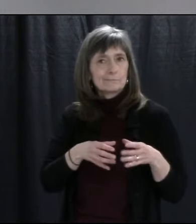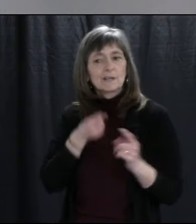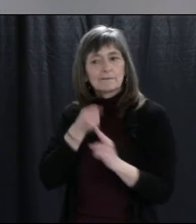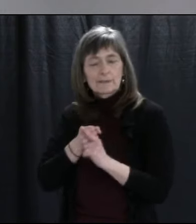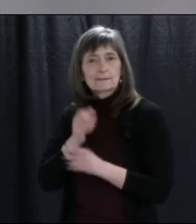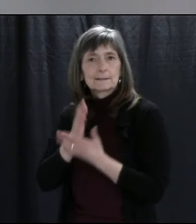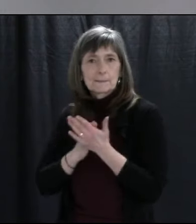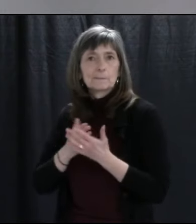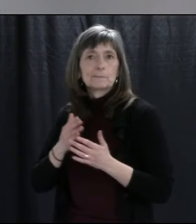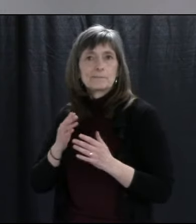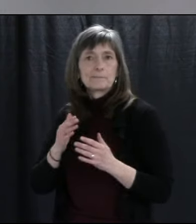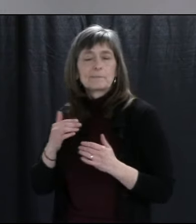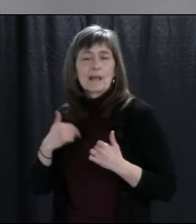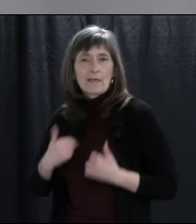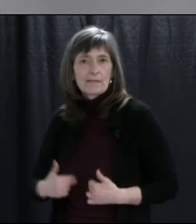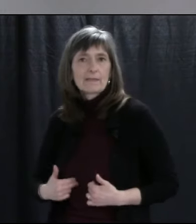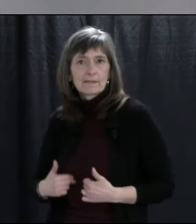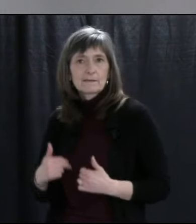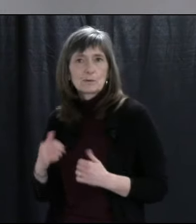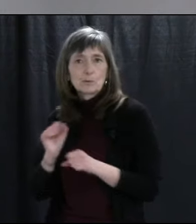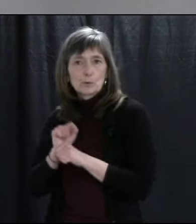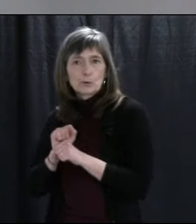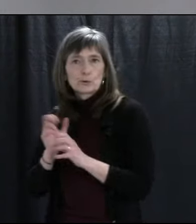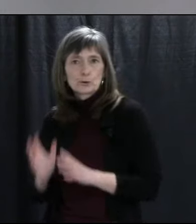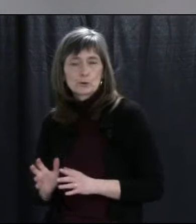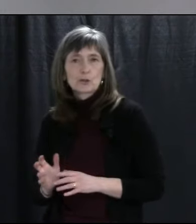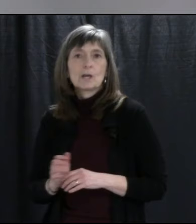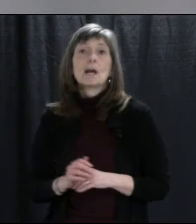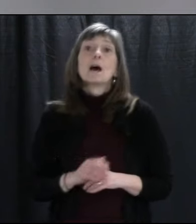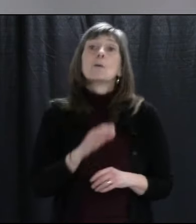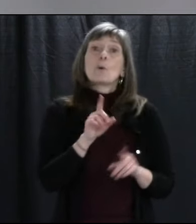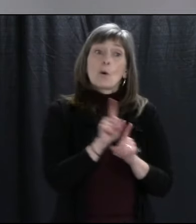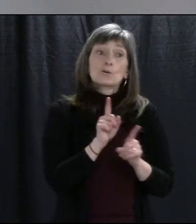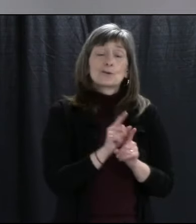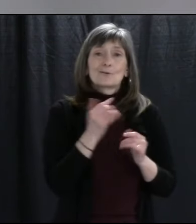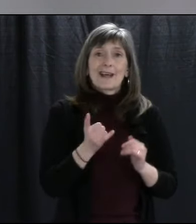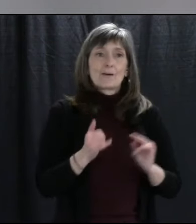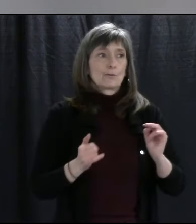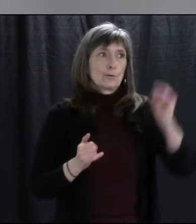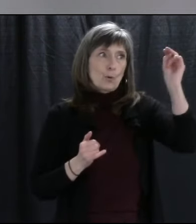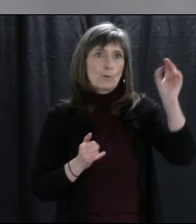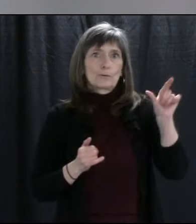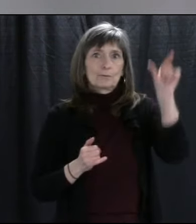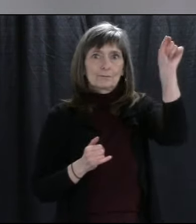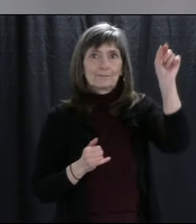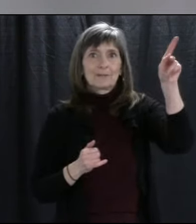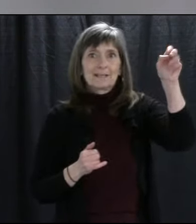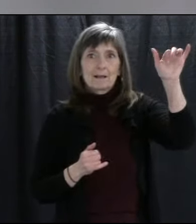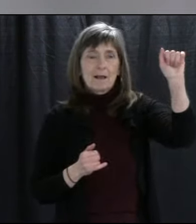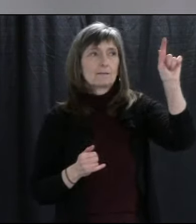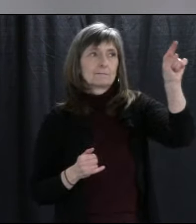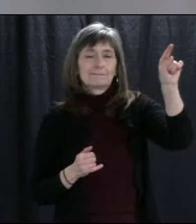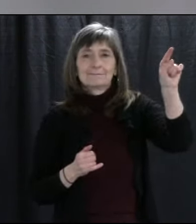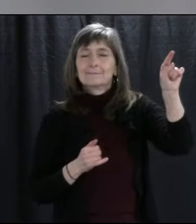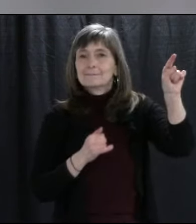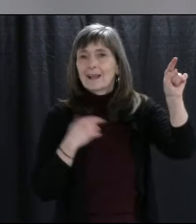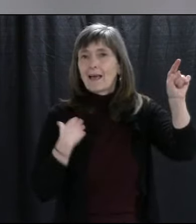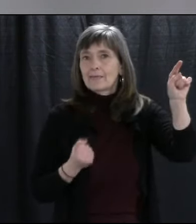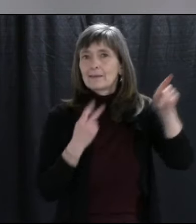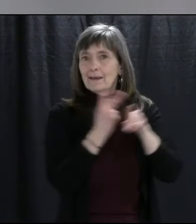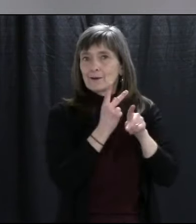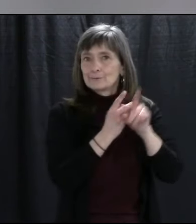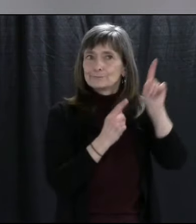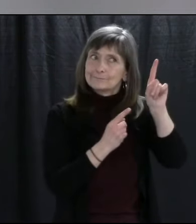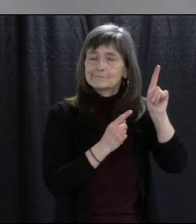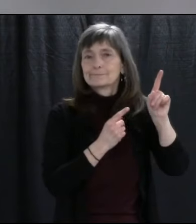around potentially an issue in the Northern Peninsula. So that is our next layer of defense. In